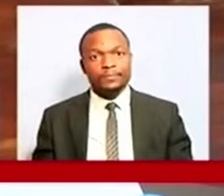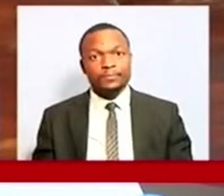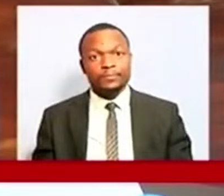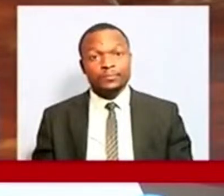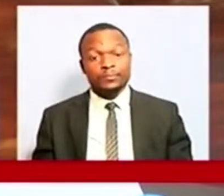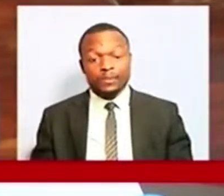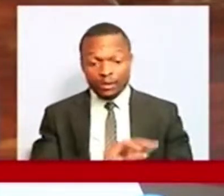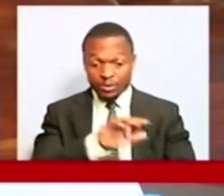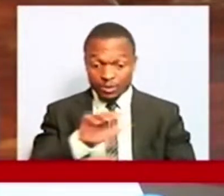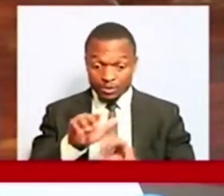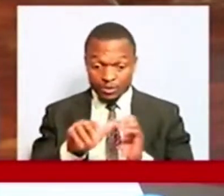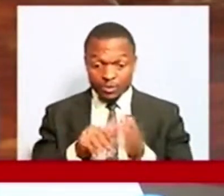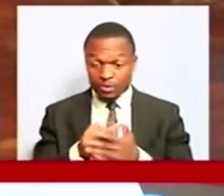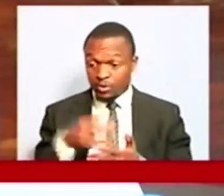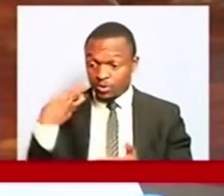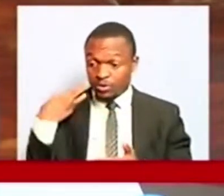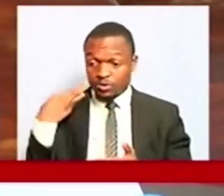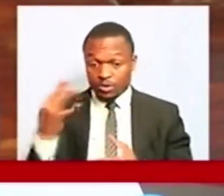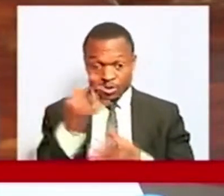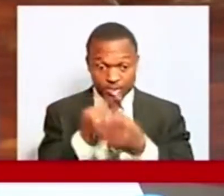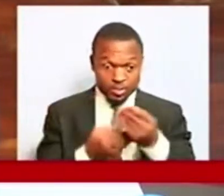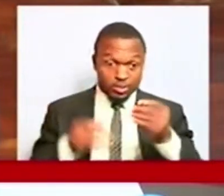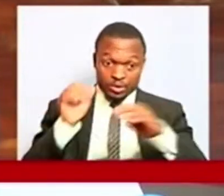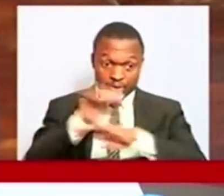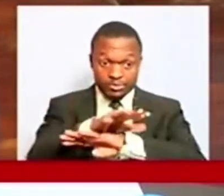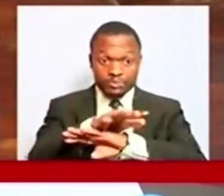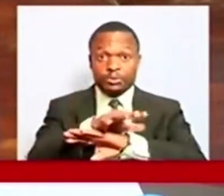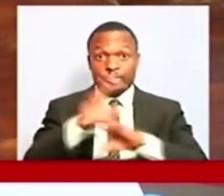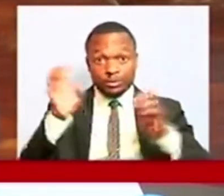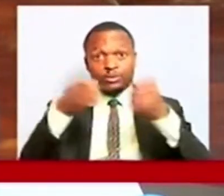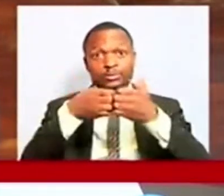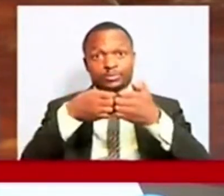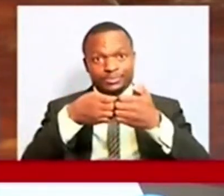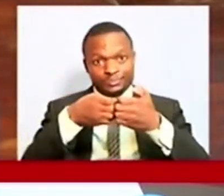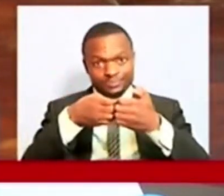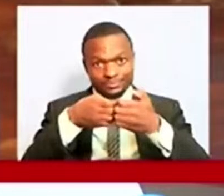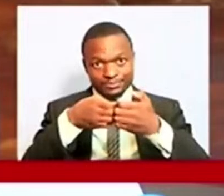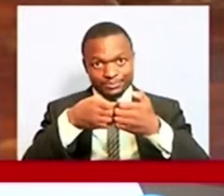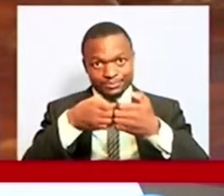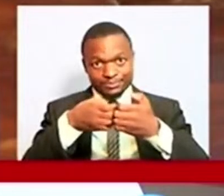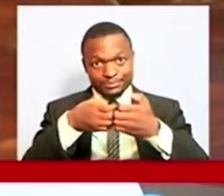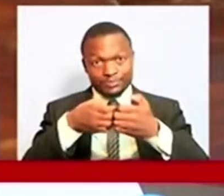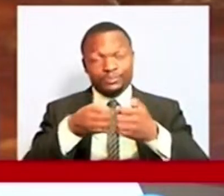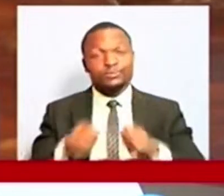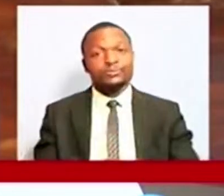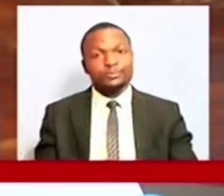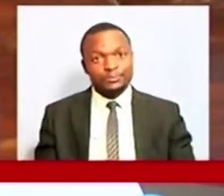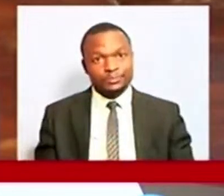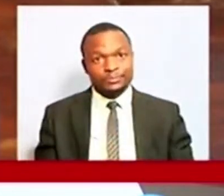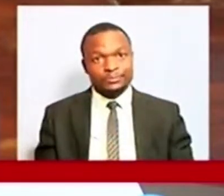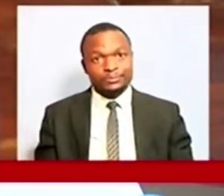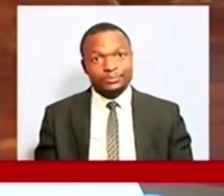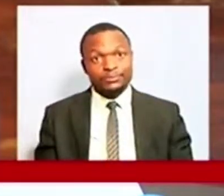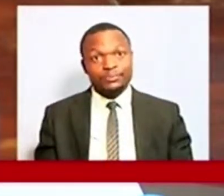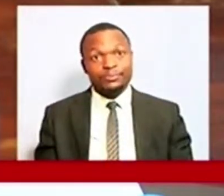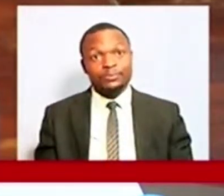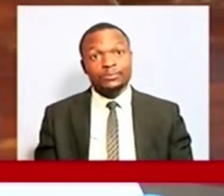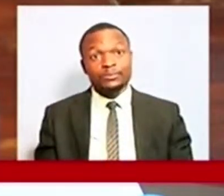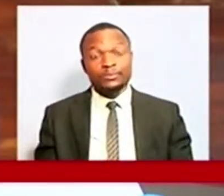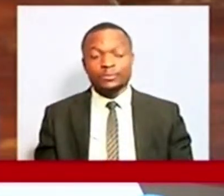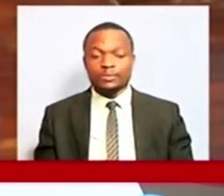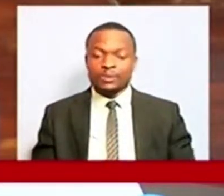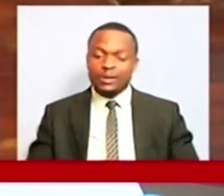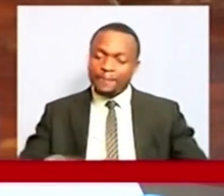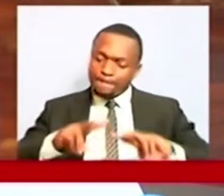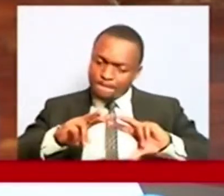All applications sent to the bank would have undergone